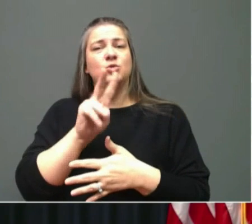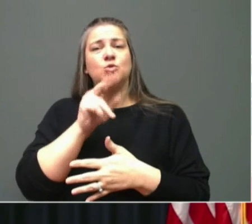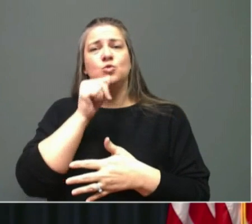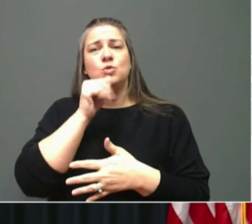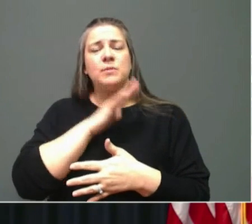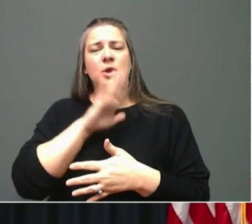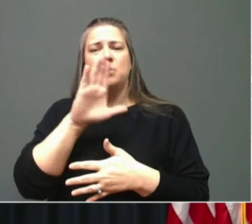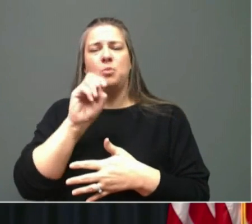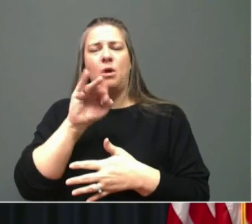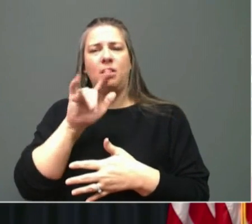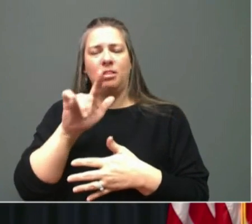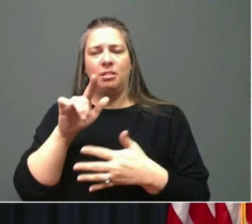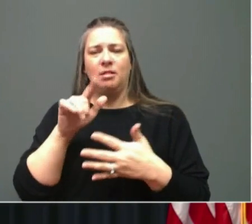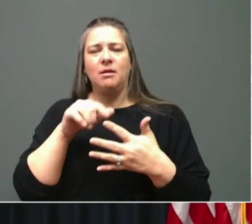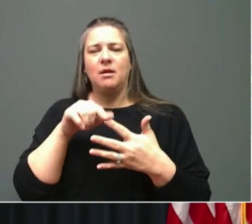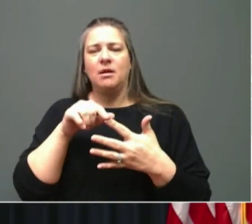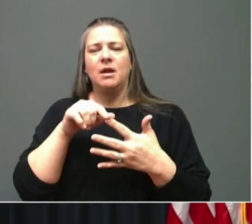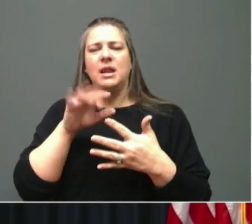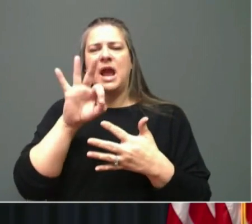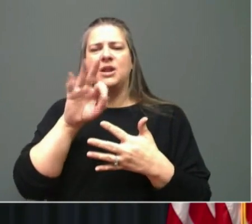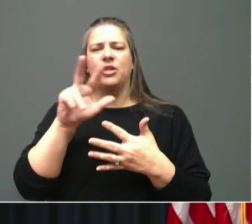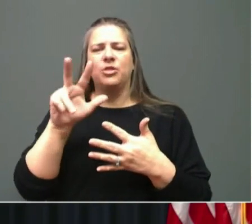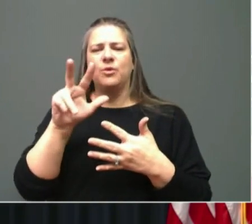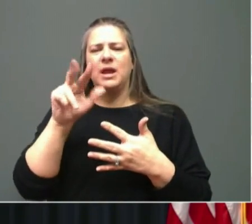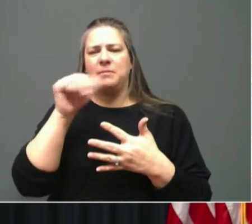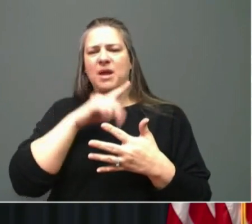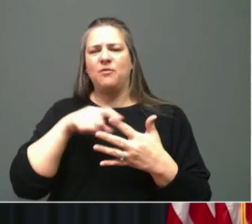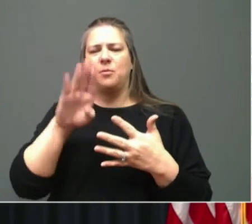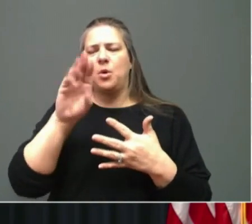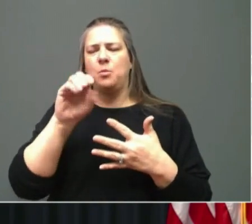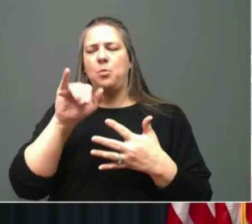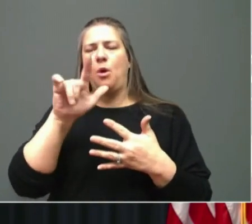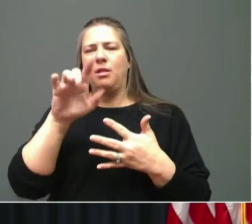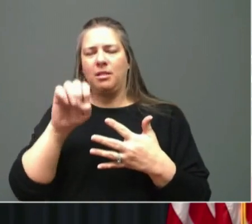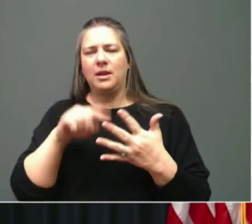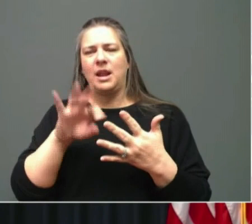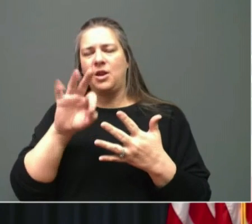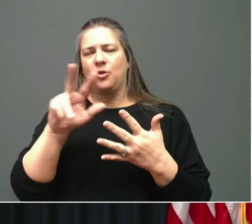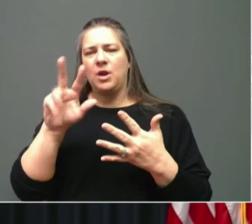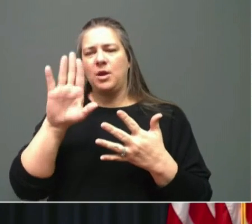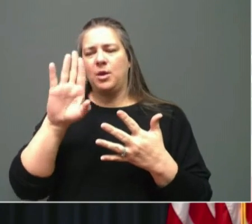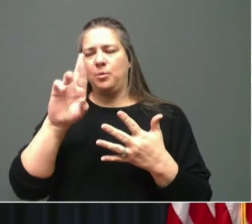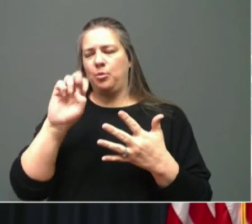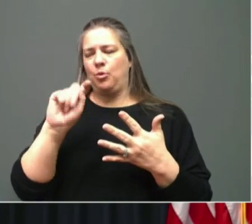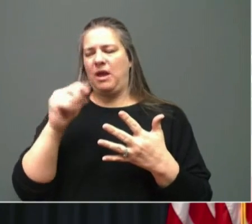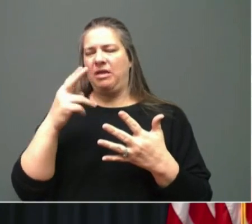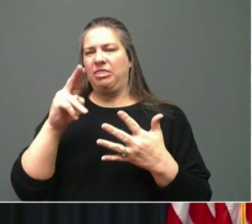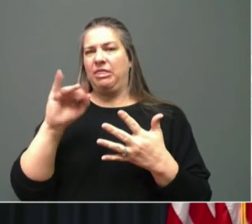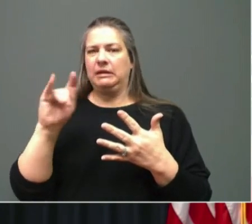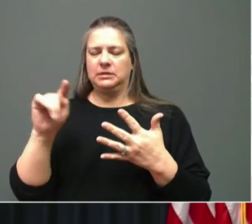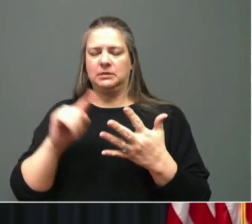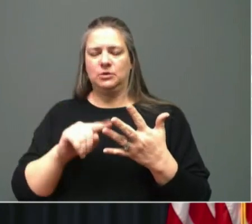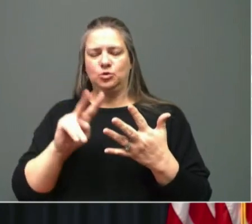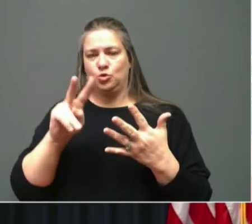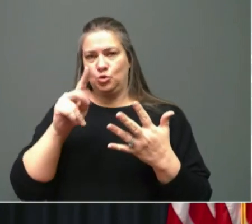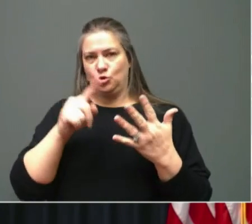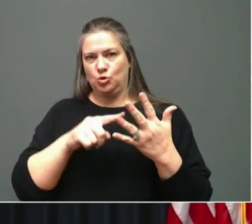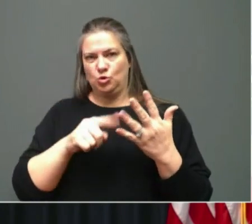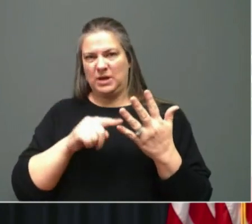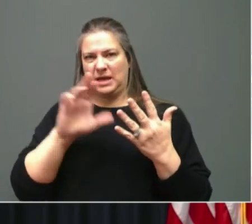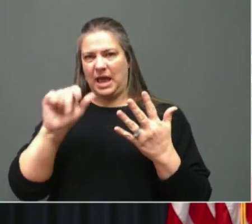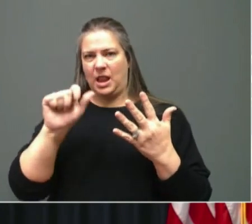Boyle, 93-year-old man from Boyle, 93-year-old man from Breathitt, 2 men from Callaway County, both